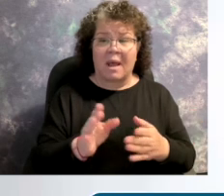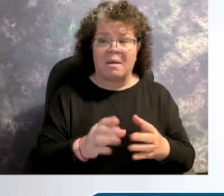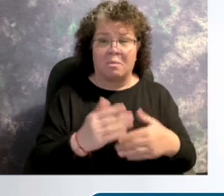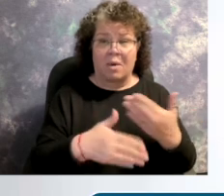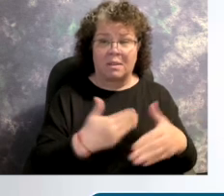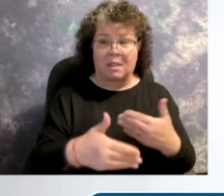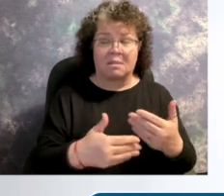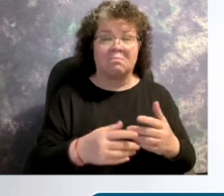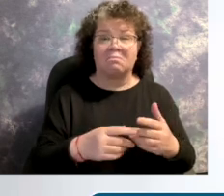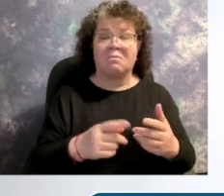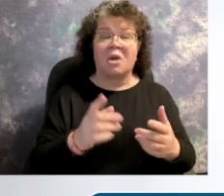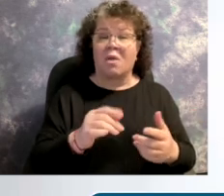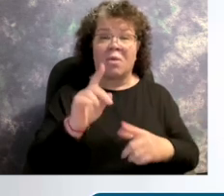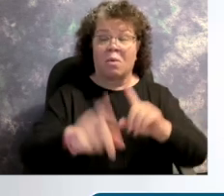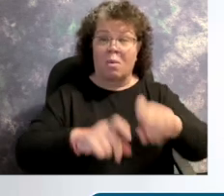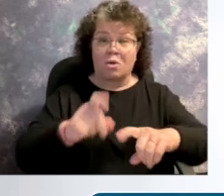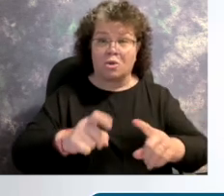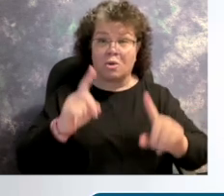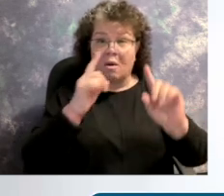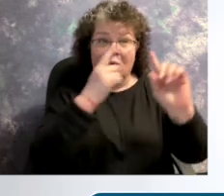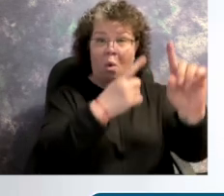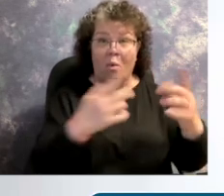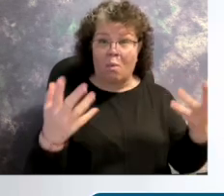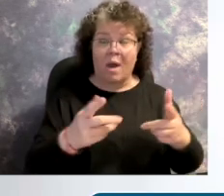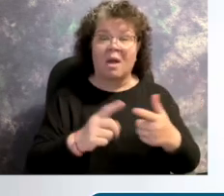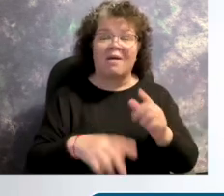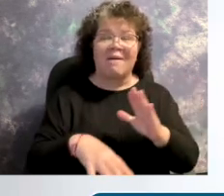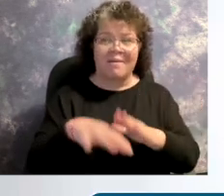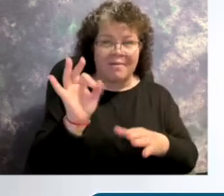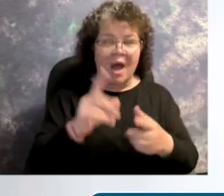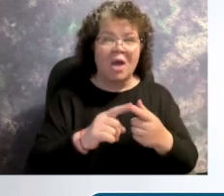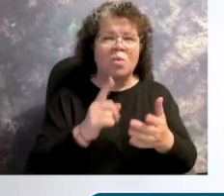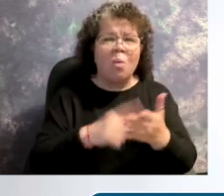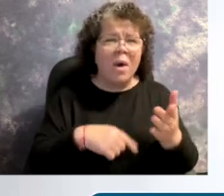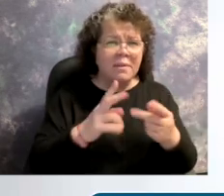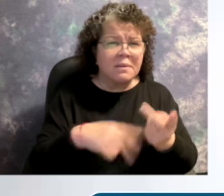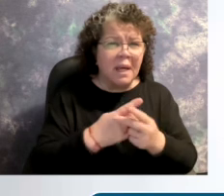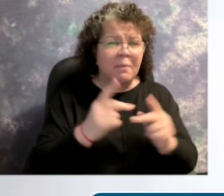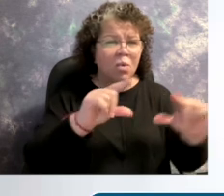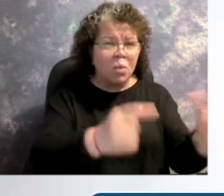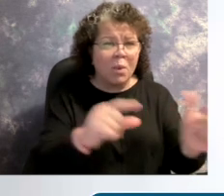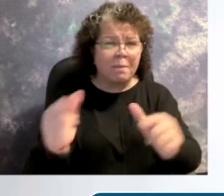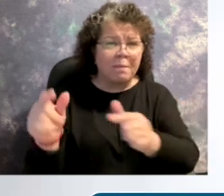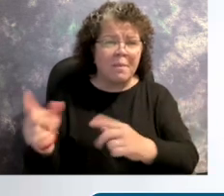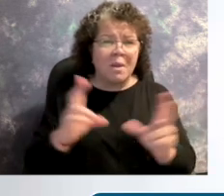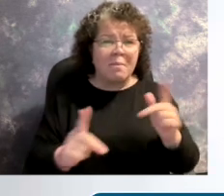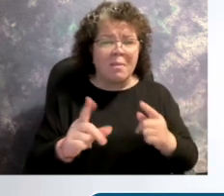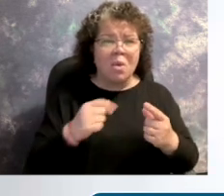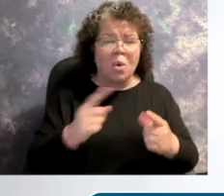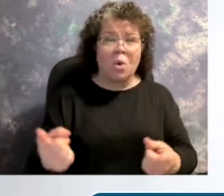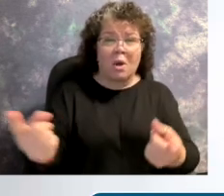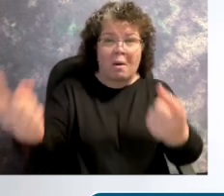The survey objectives were to, 1, find out the types of groups of people who are attracted to